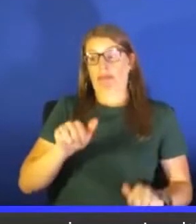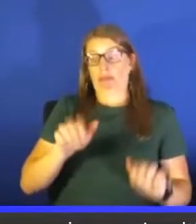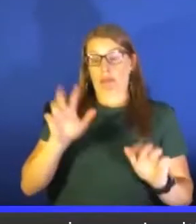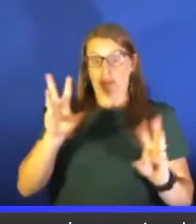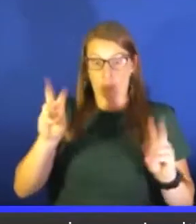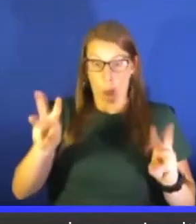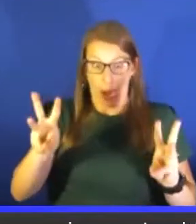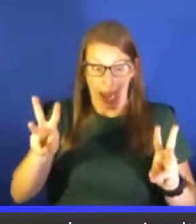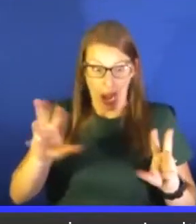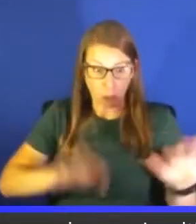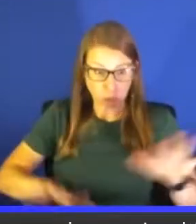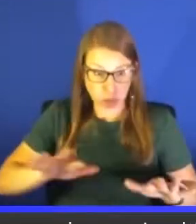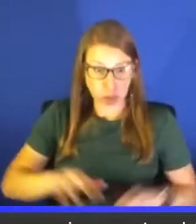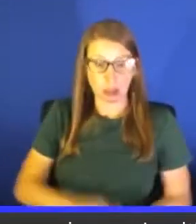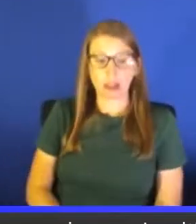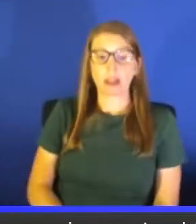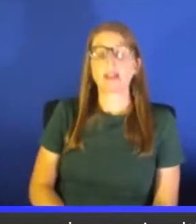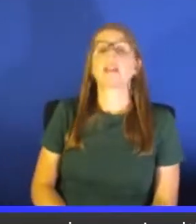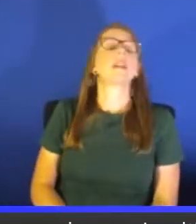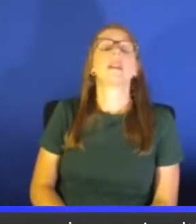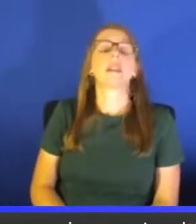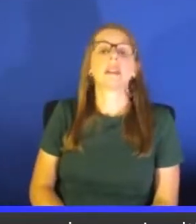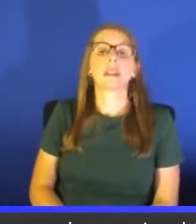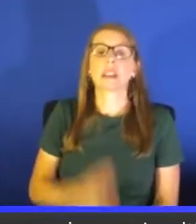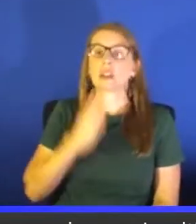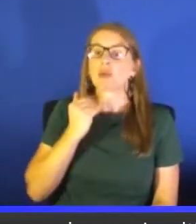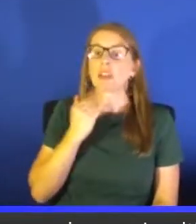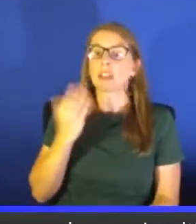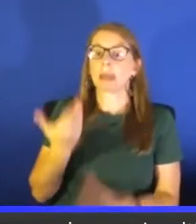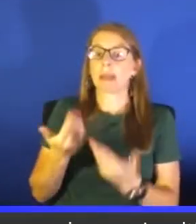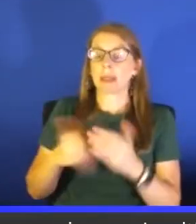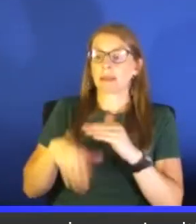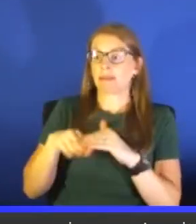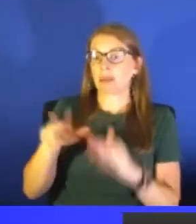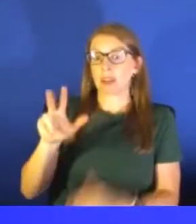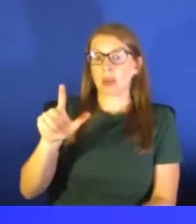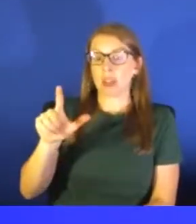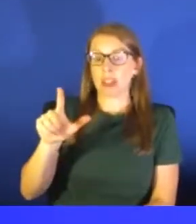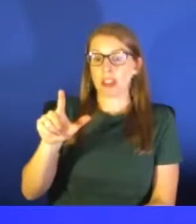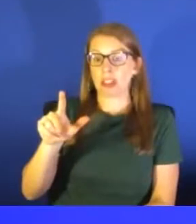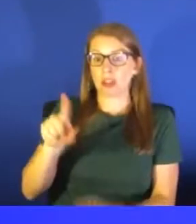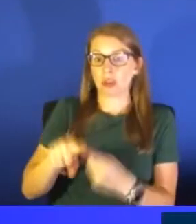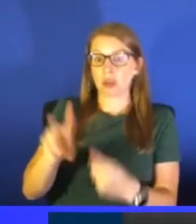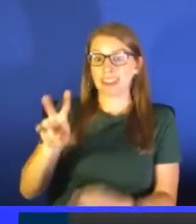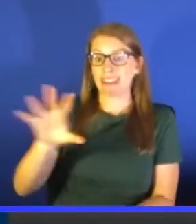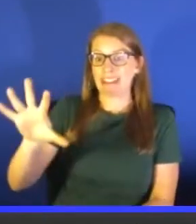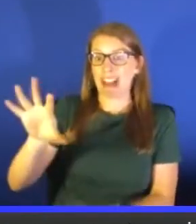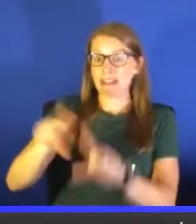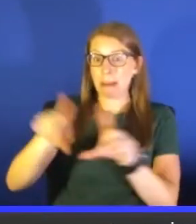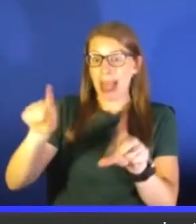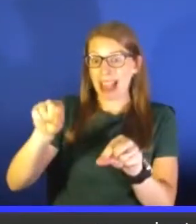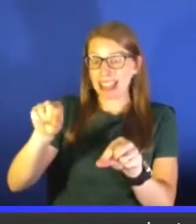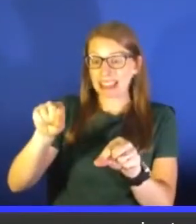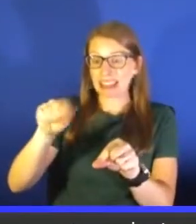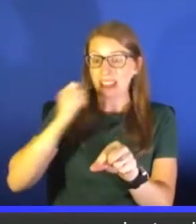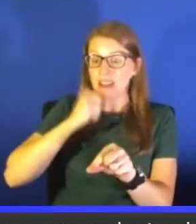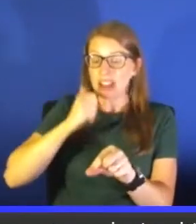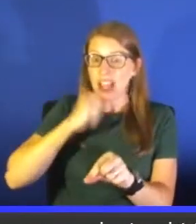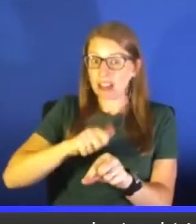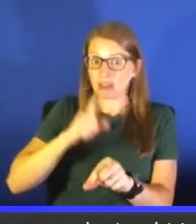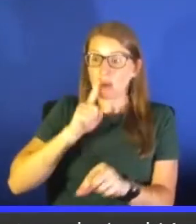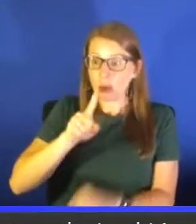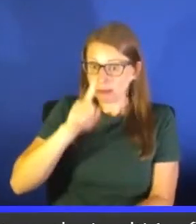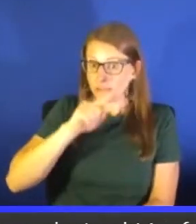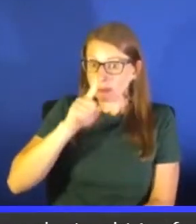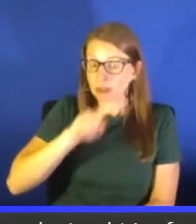what the FDA feels is a safe amount of these sweeteners, it may be up to 2375 packets a day of some of these artificial sweeteners. So very much